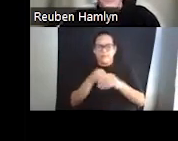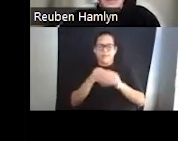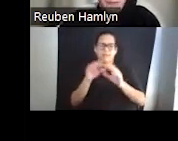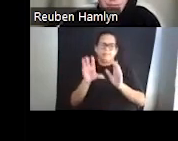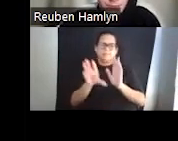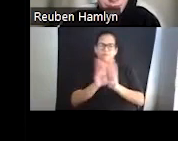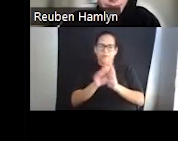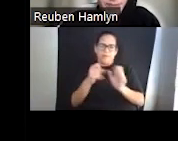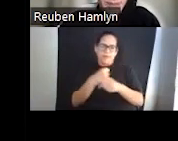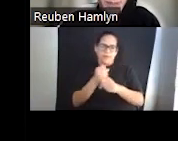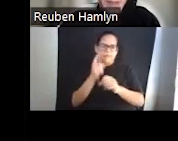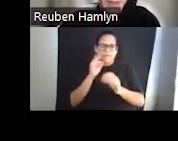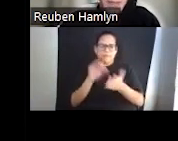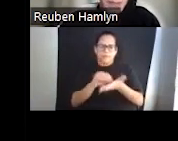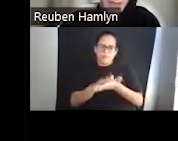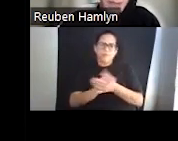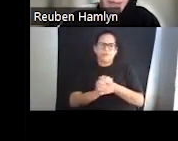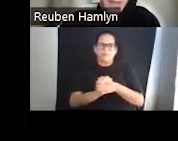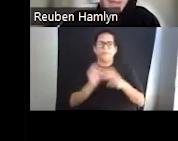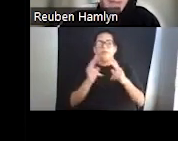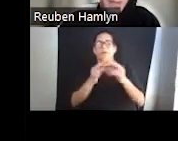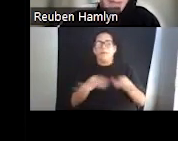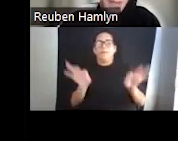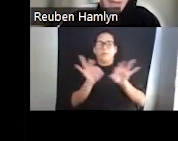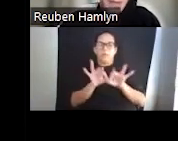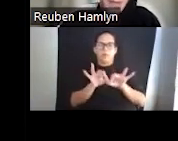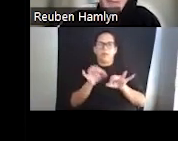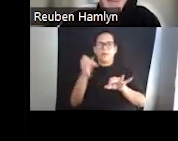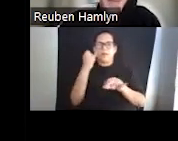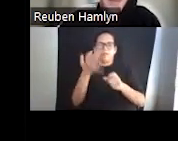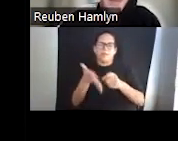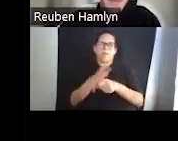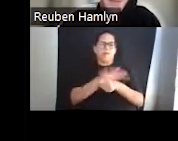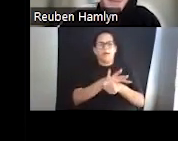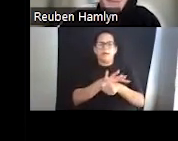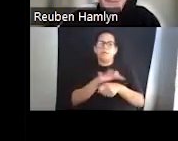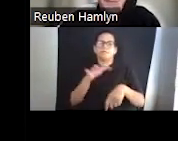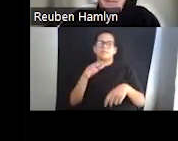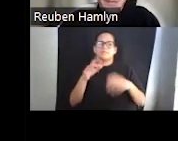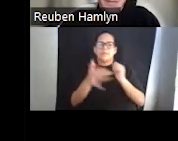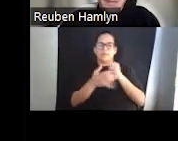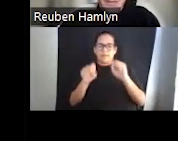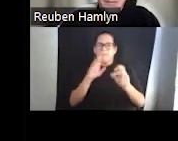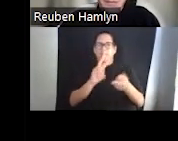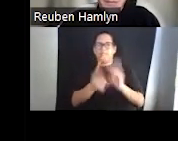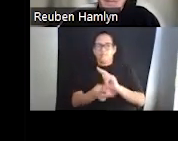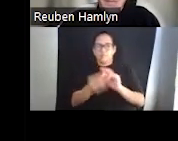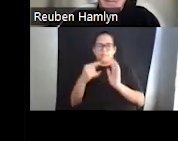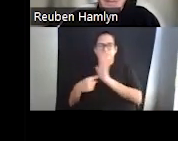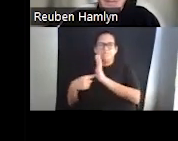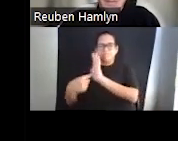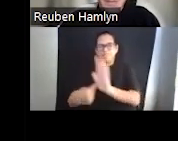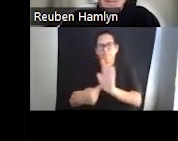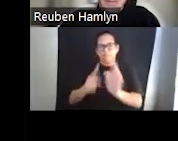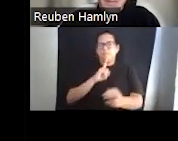filmmaking. And a very important one is whether the masking technique could be reversed and reveal the